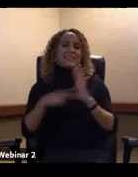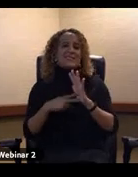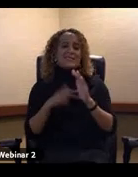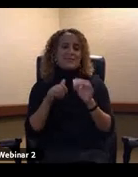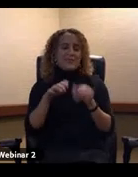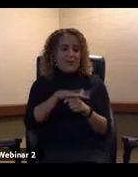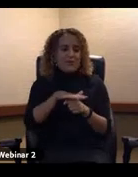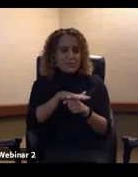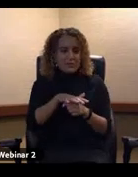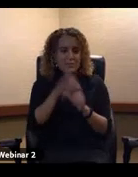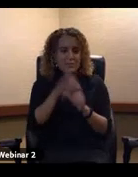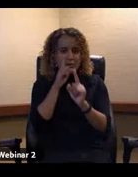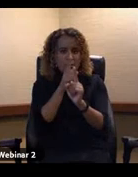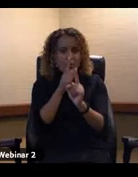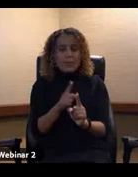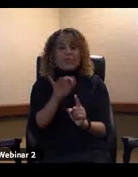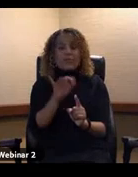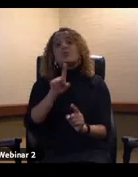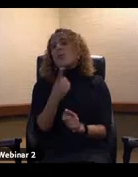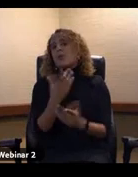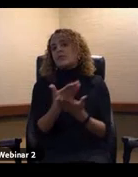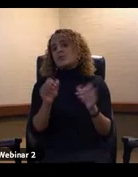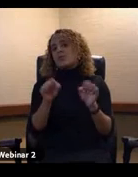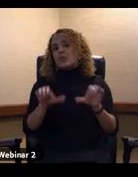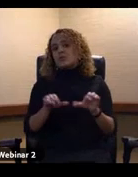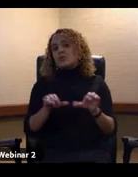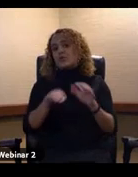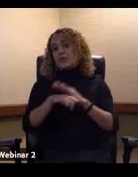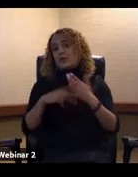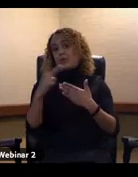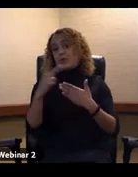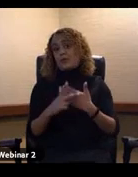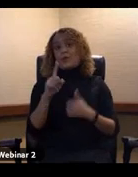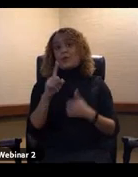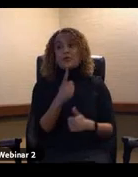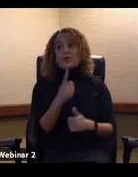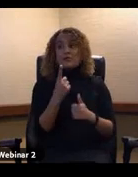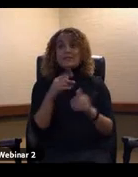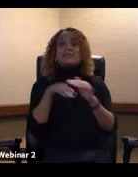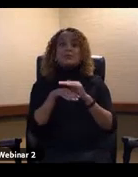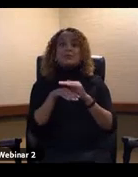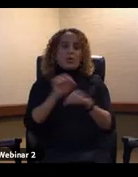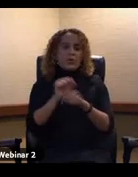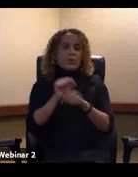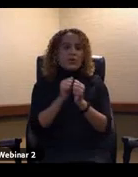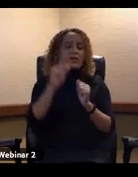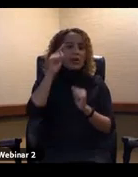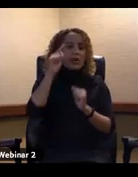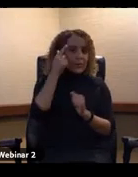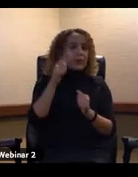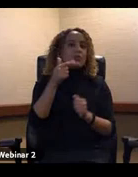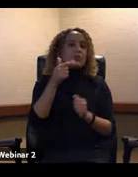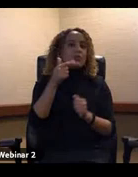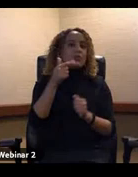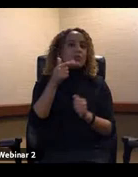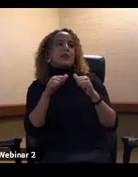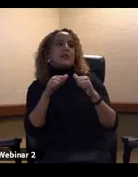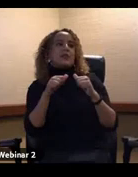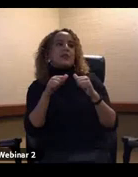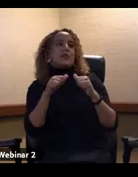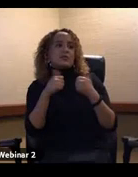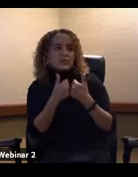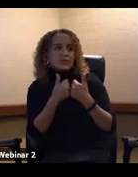goal. These are the only things you can do under this grant program. The first one is working with governments, agencies, and organizations